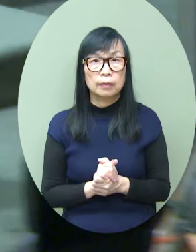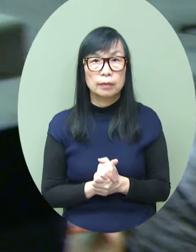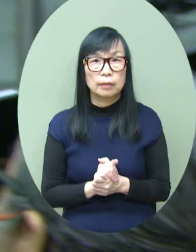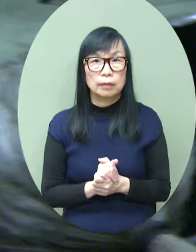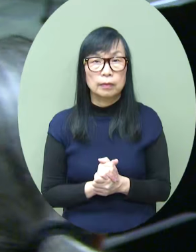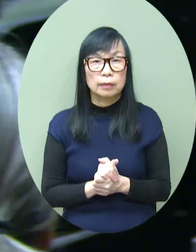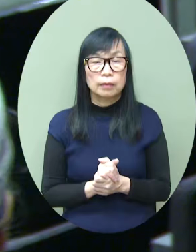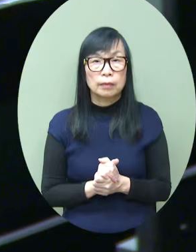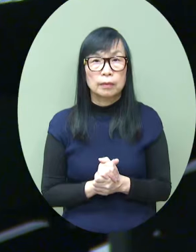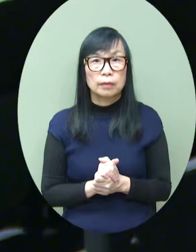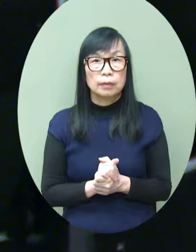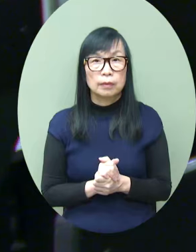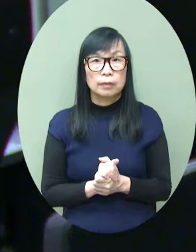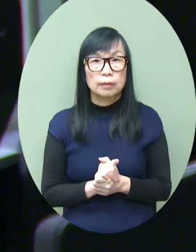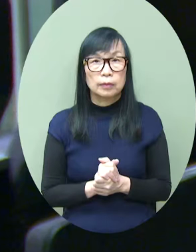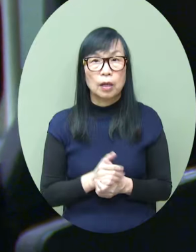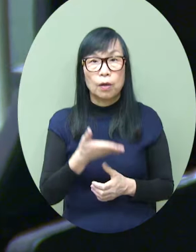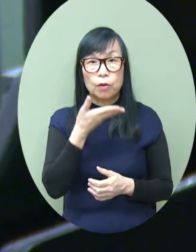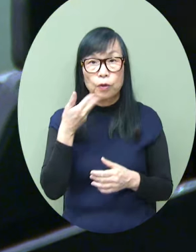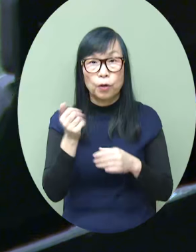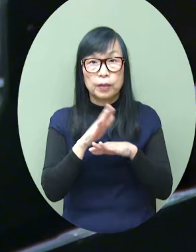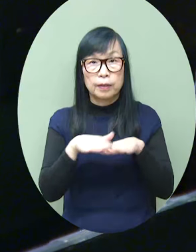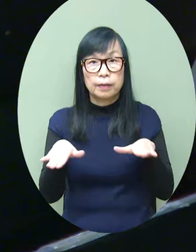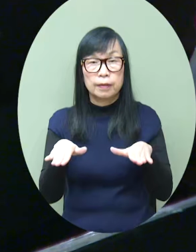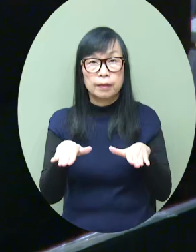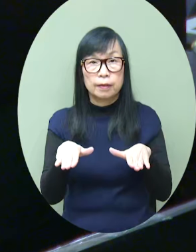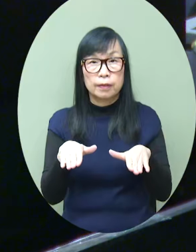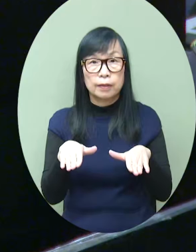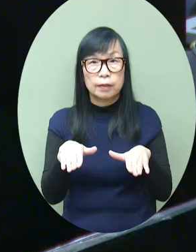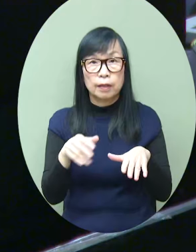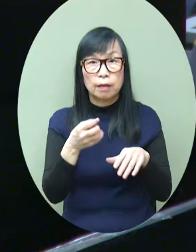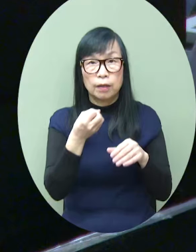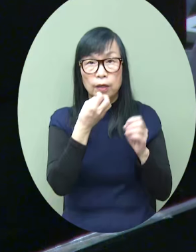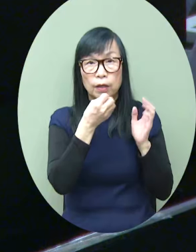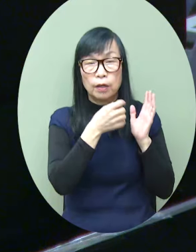Good morning, Mrs. Lam, Hong Kong Free Press. Two short questions.